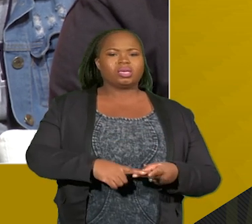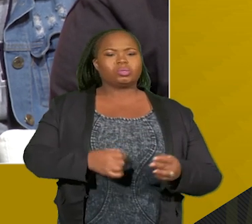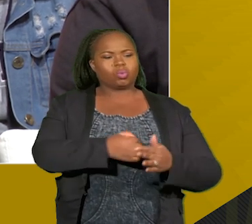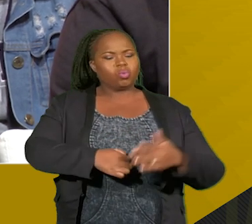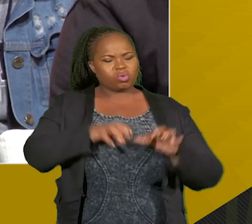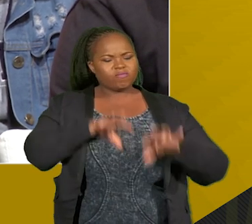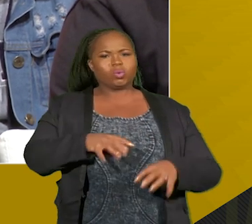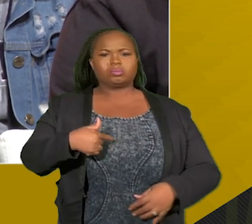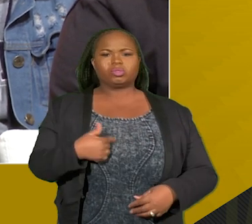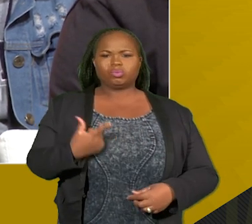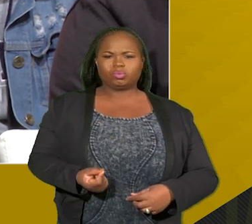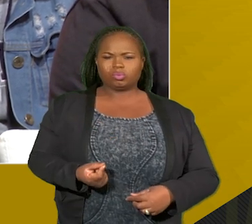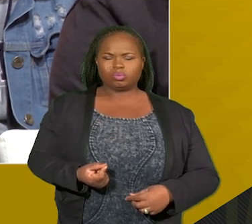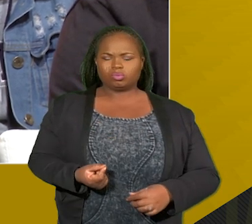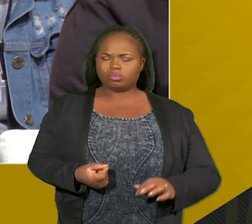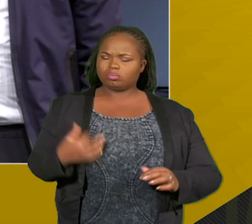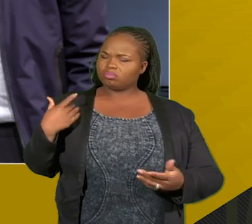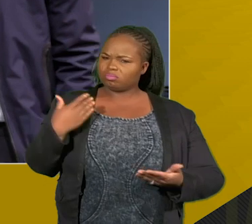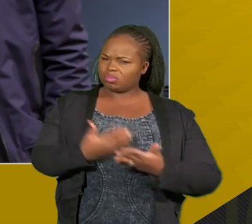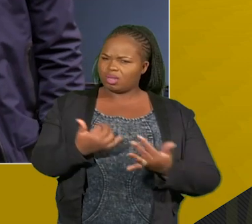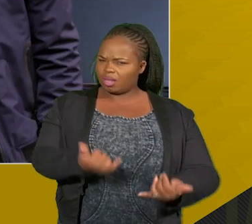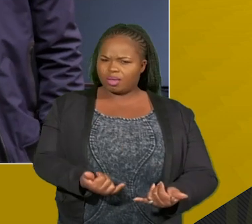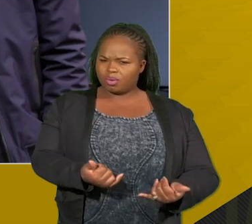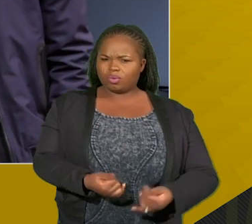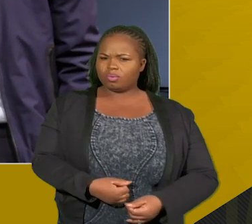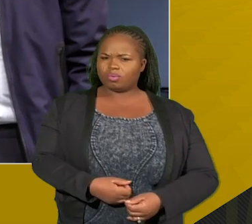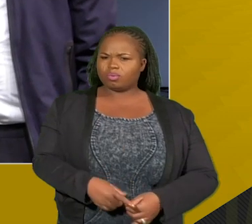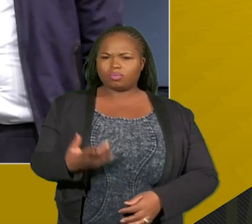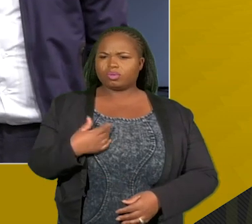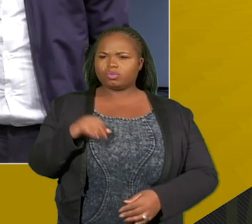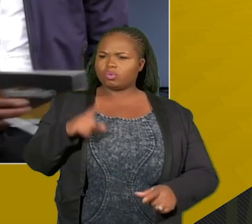age, you know. Let's fast forward to 2018.